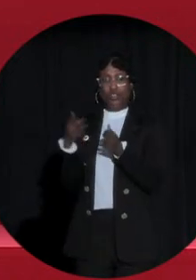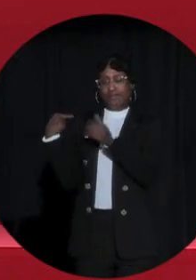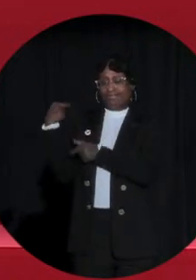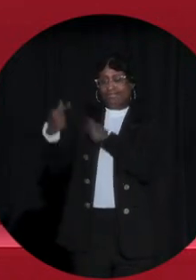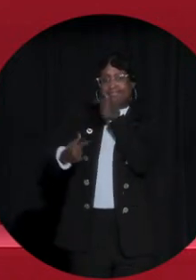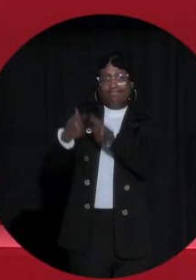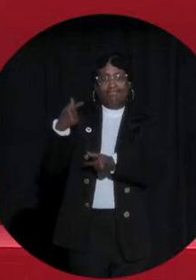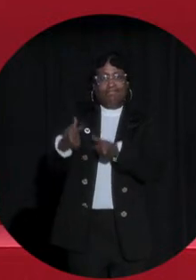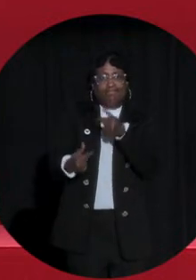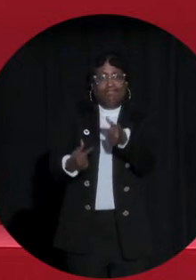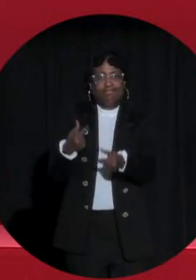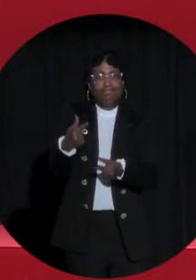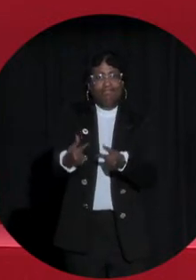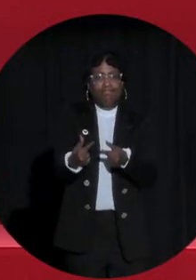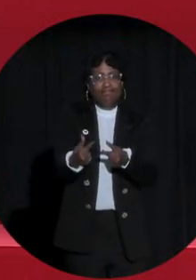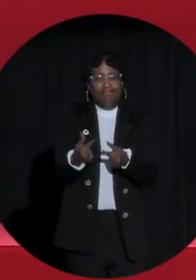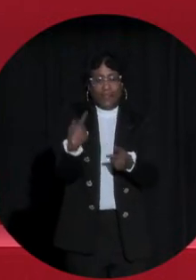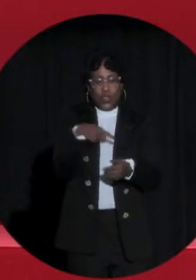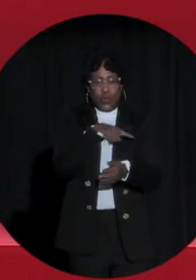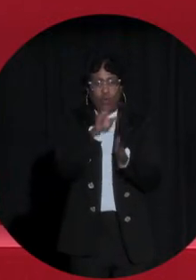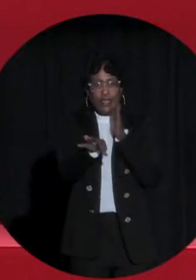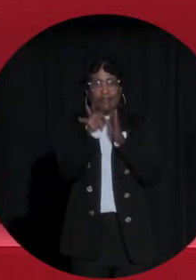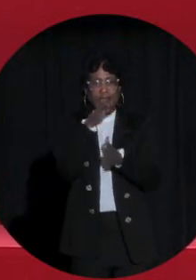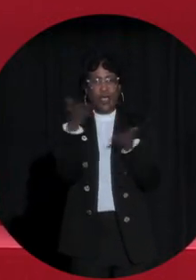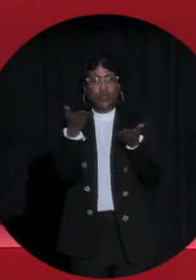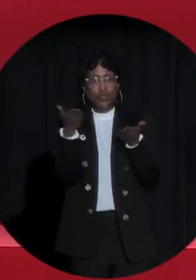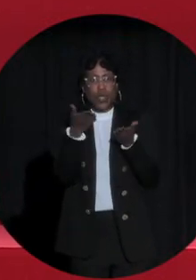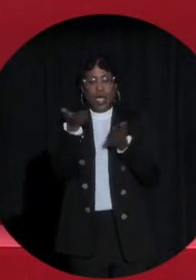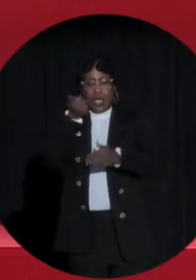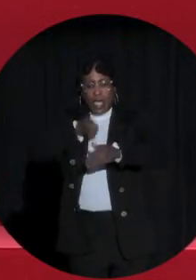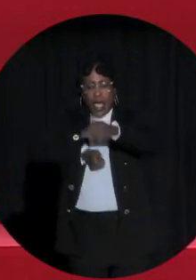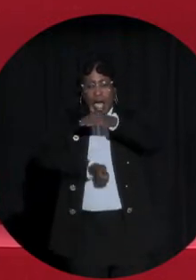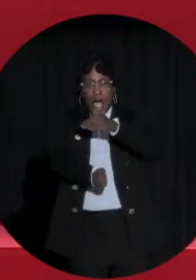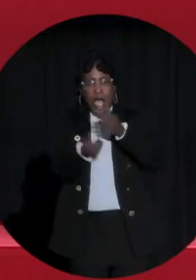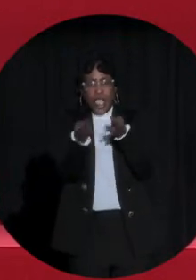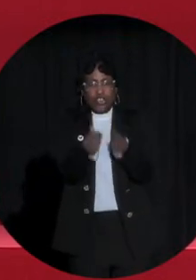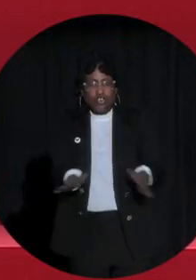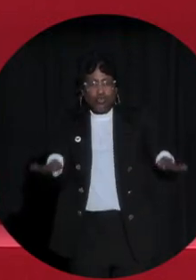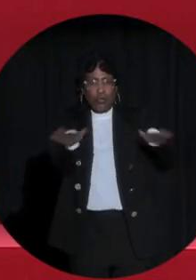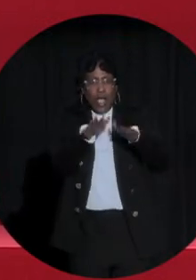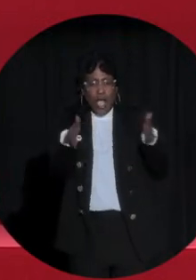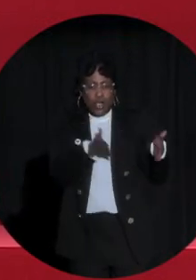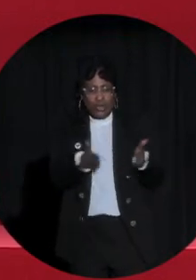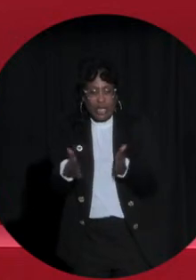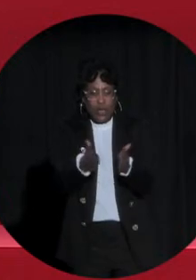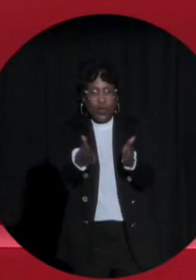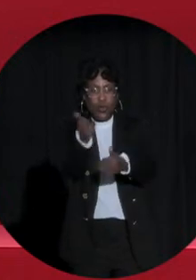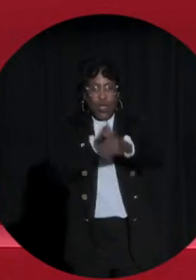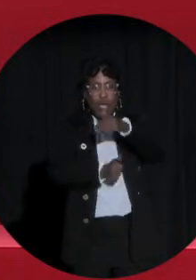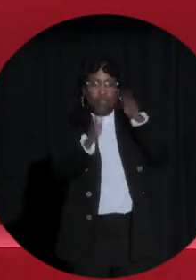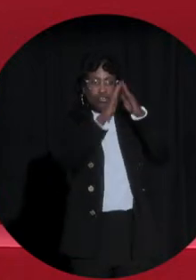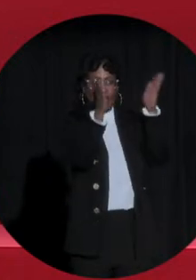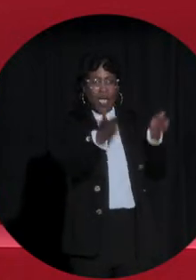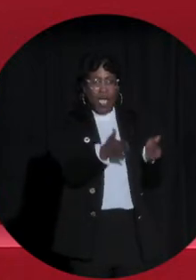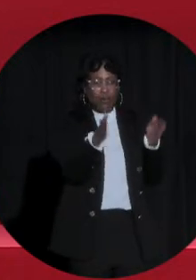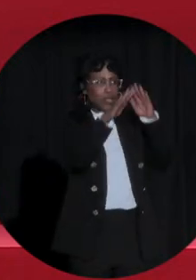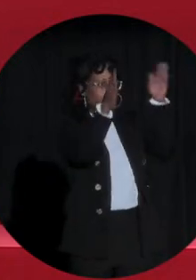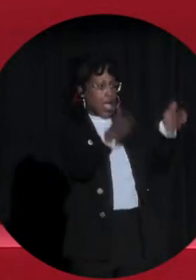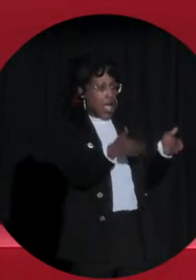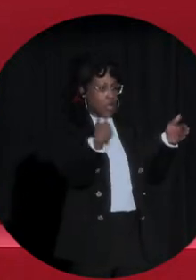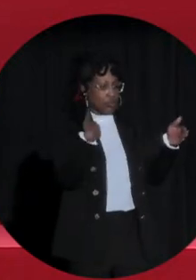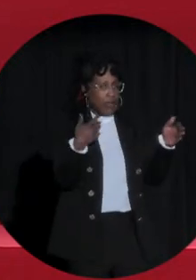house had a tunnel underground, a stop for people on the Underground Railroad seeking freedom. The house had the